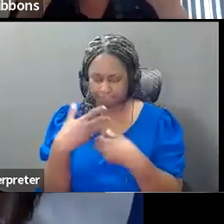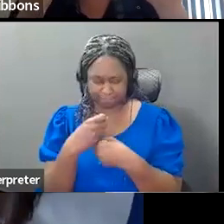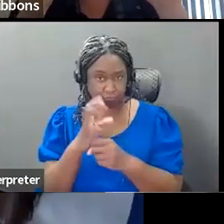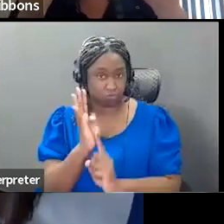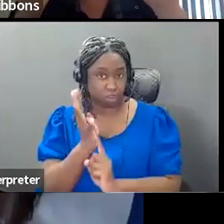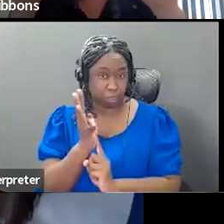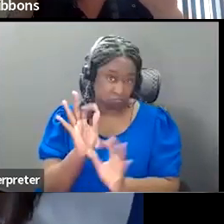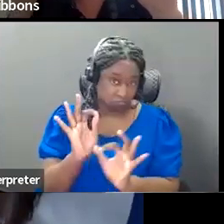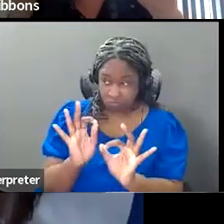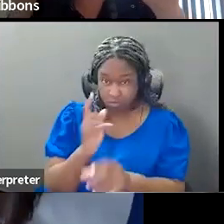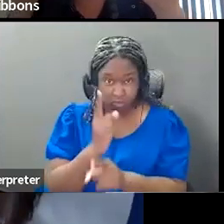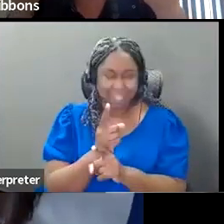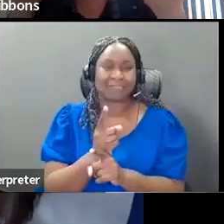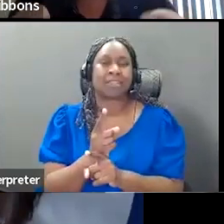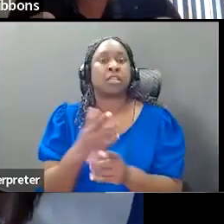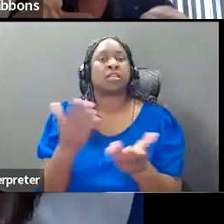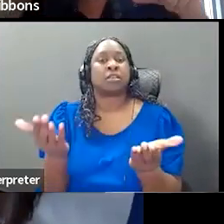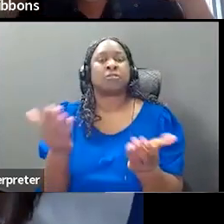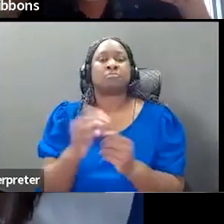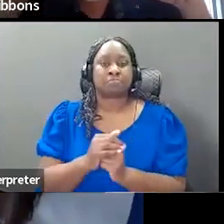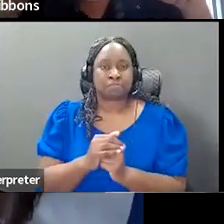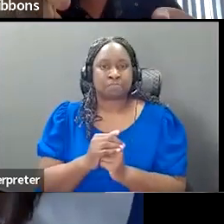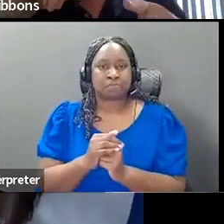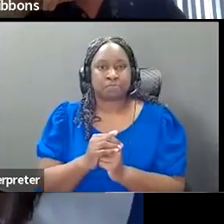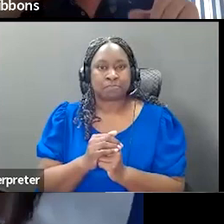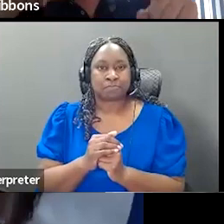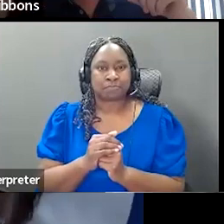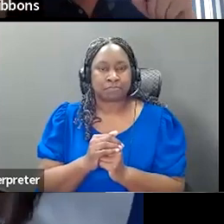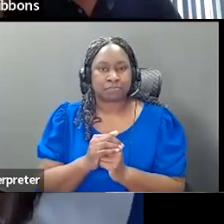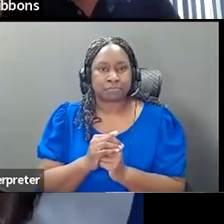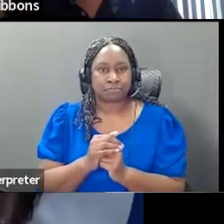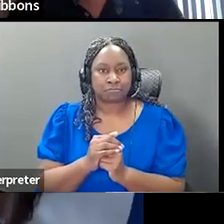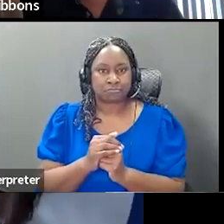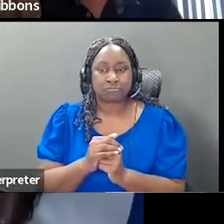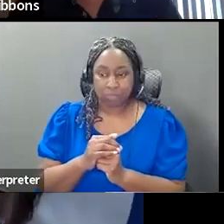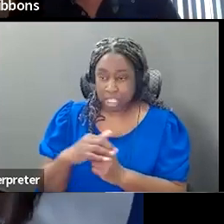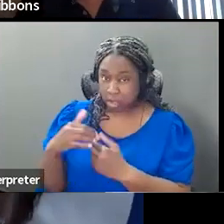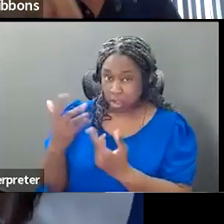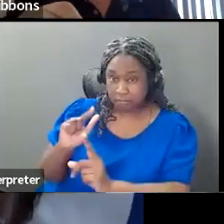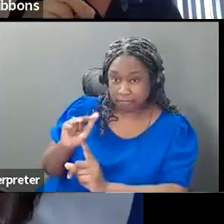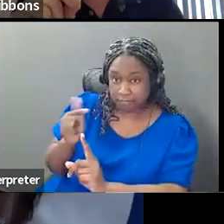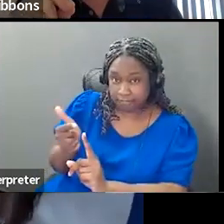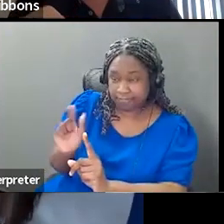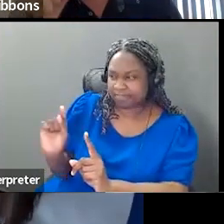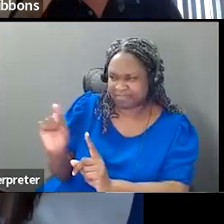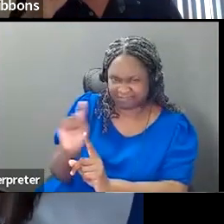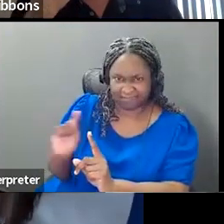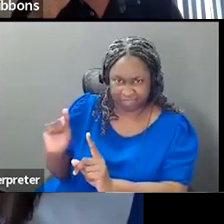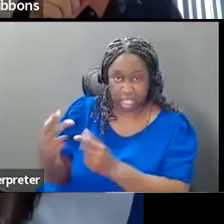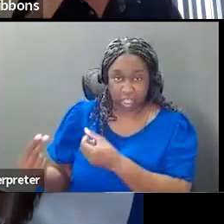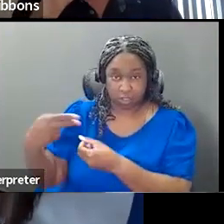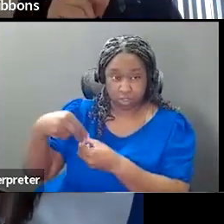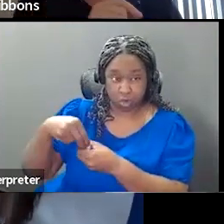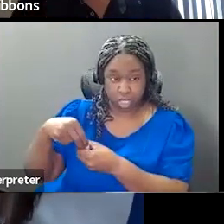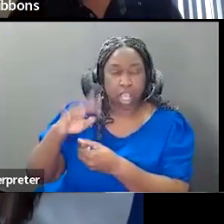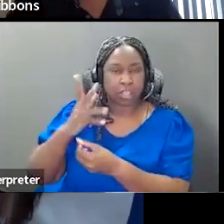pretty good, right? So suffice to say, Manal Bopaya, Acacia Betancourt, and John Hodgkins are with us, and they're going to